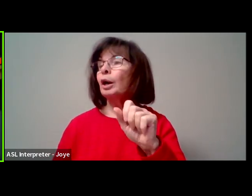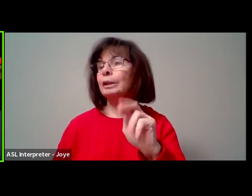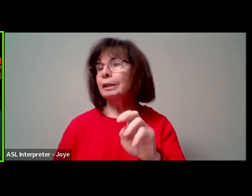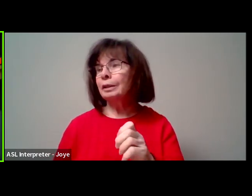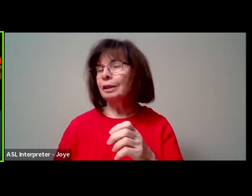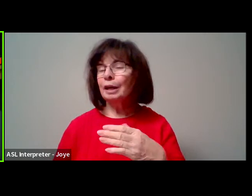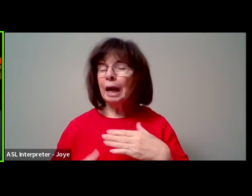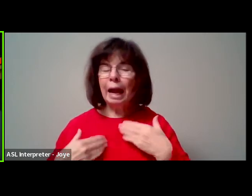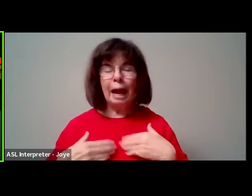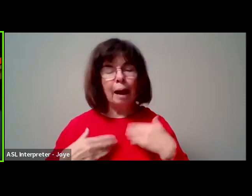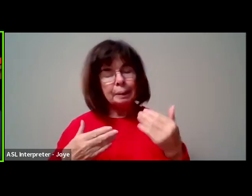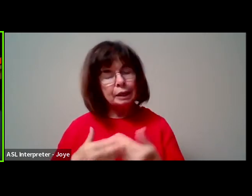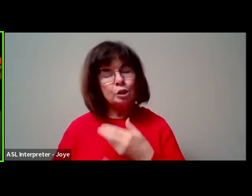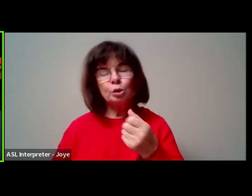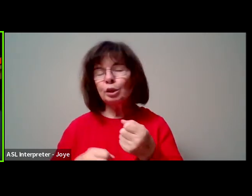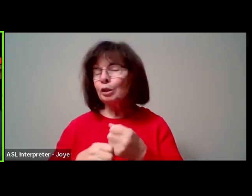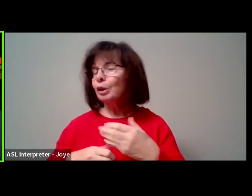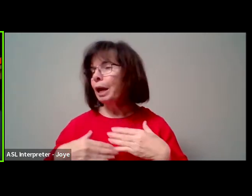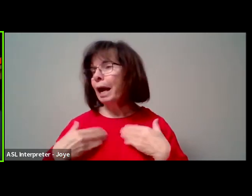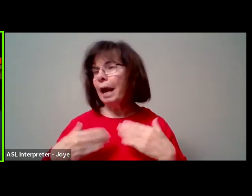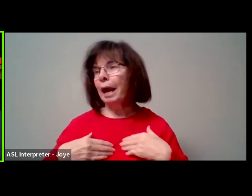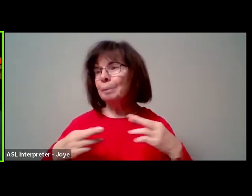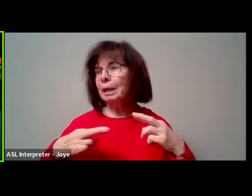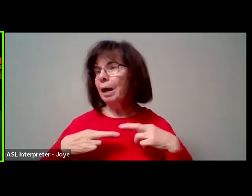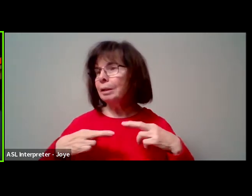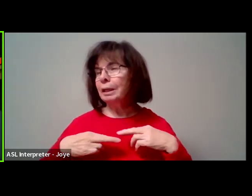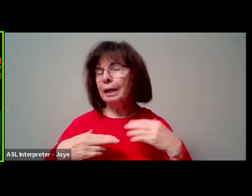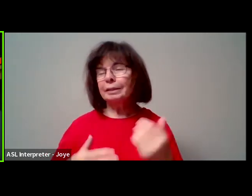Happy New Year. Happy holidays and Happy New Year.